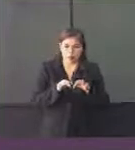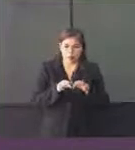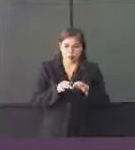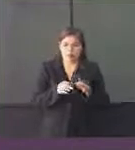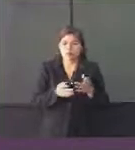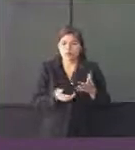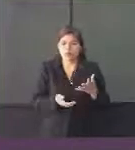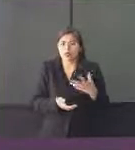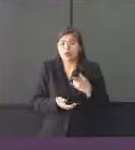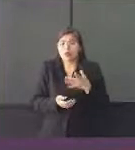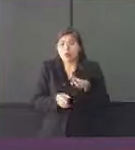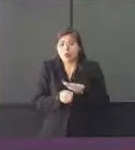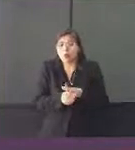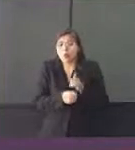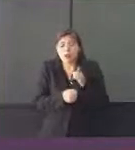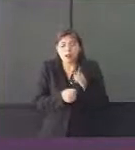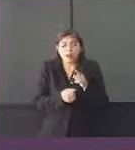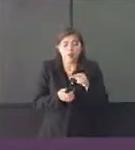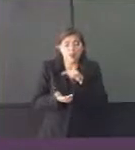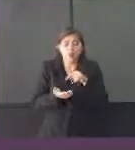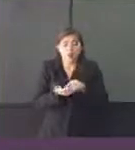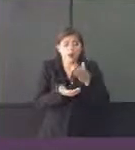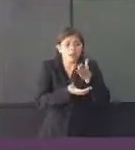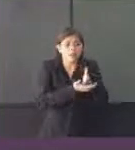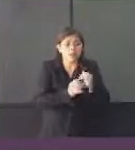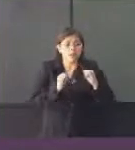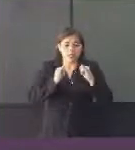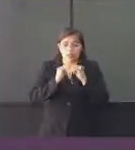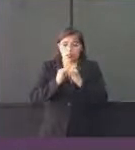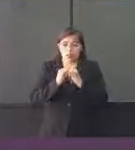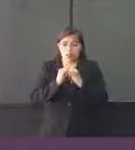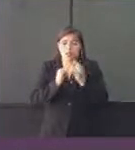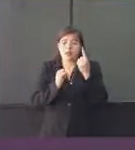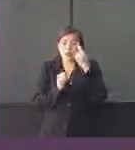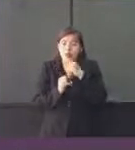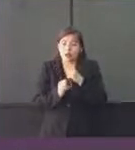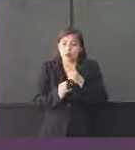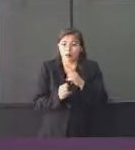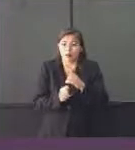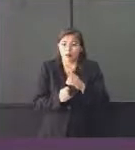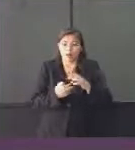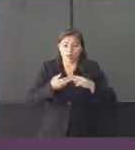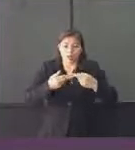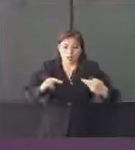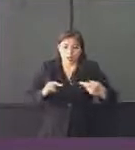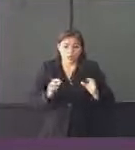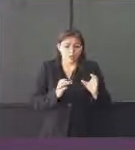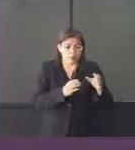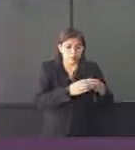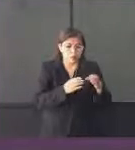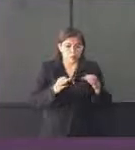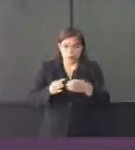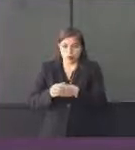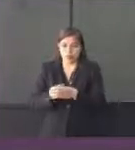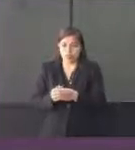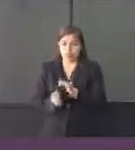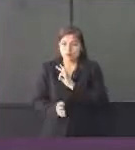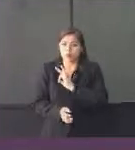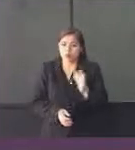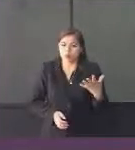social work related to which institutional networks they need and which community